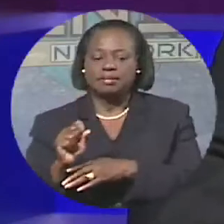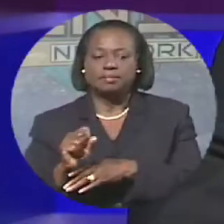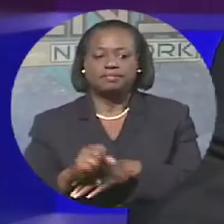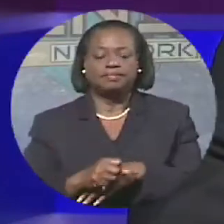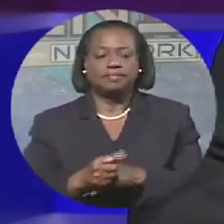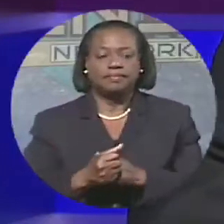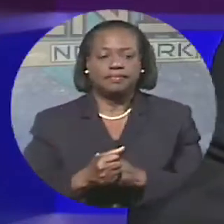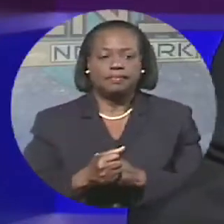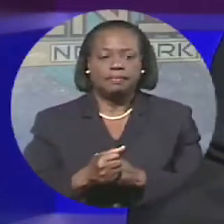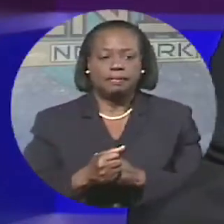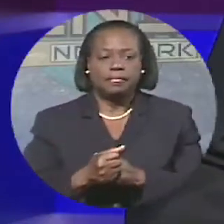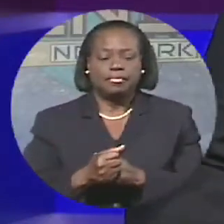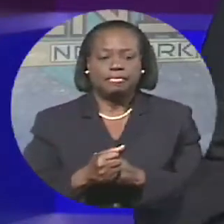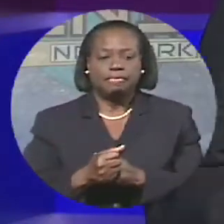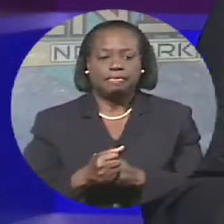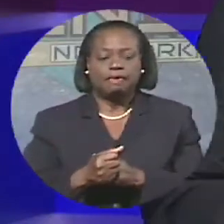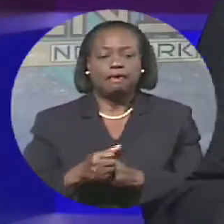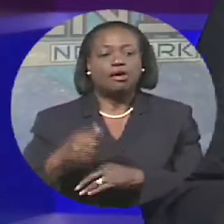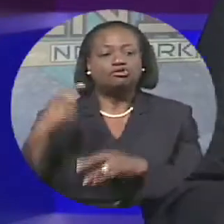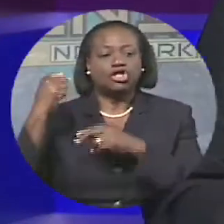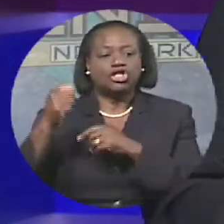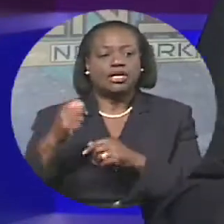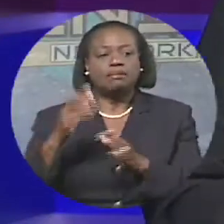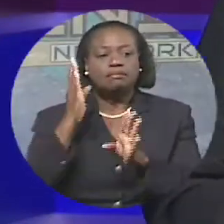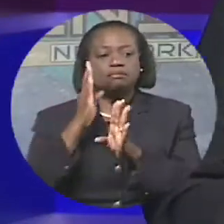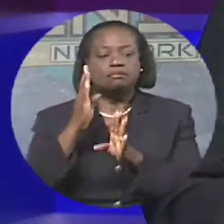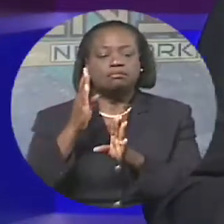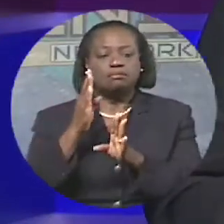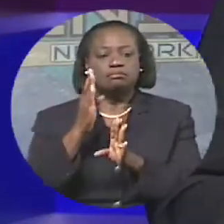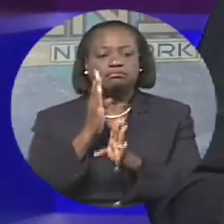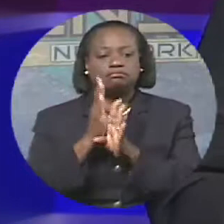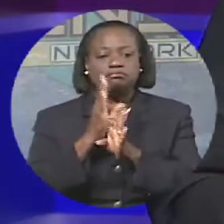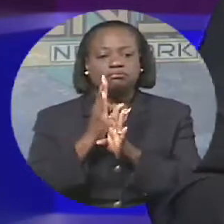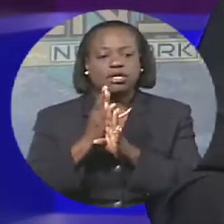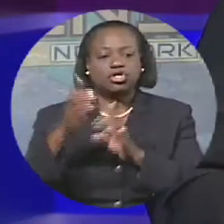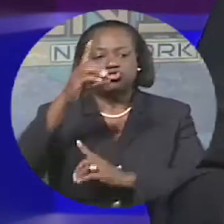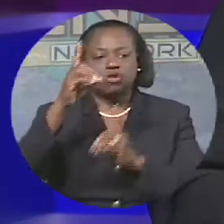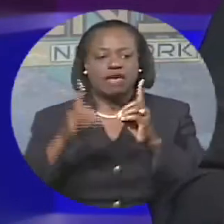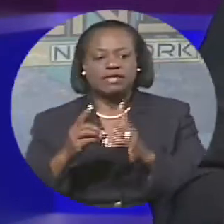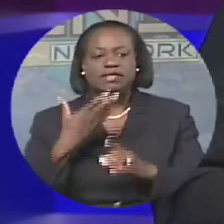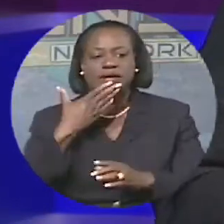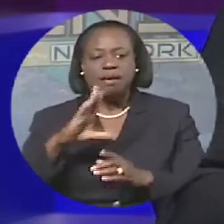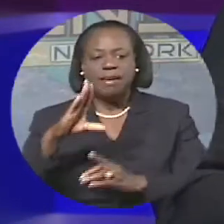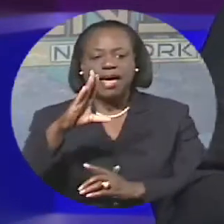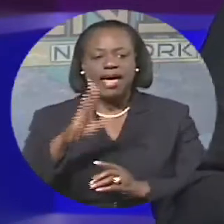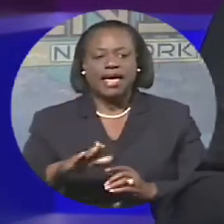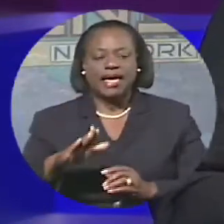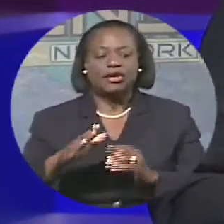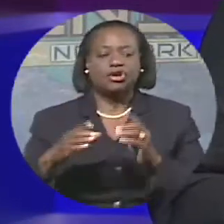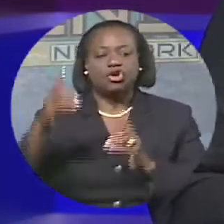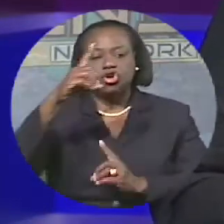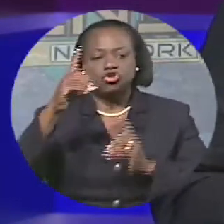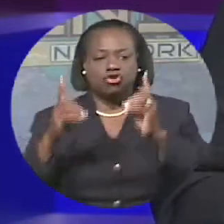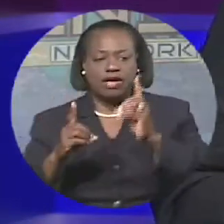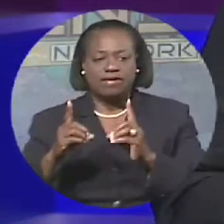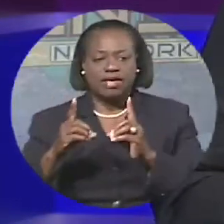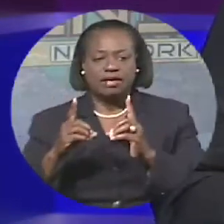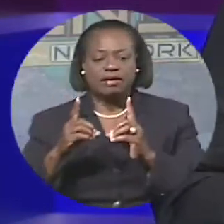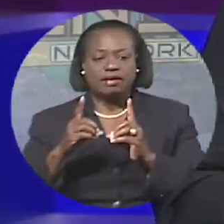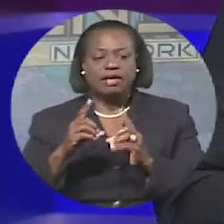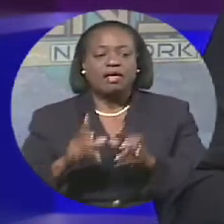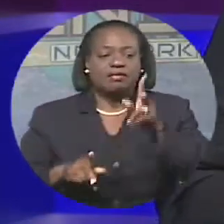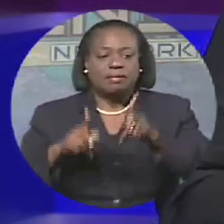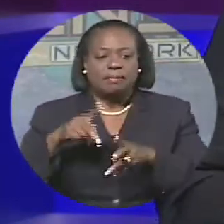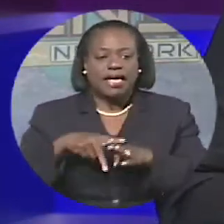Motorists haven't traditionally been fans of bus drivers, often complaining about their driving habits. But passengers also have their complaints, which have been